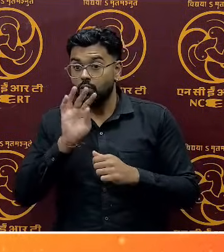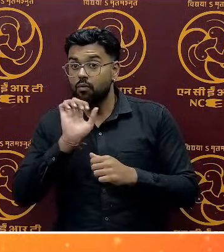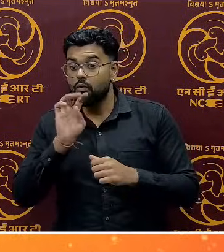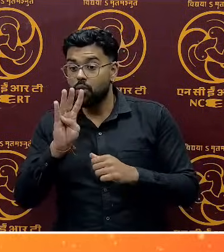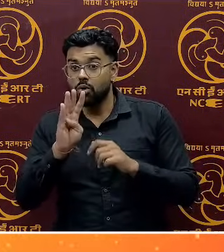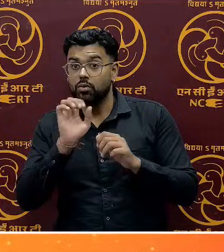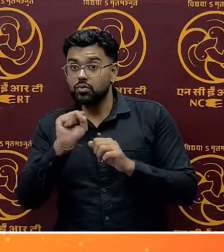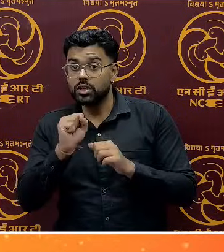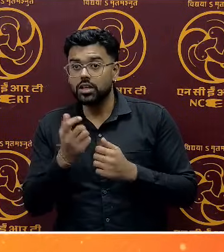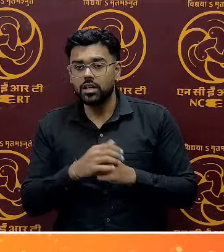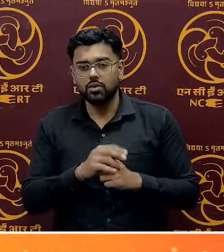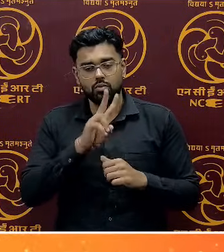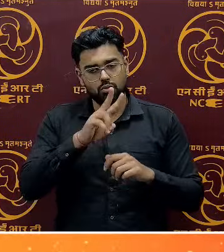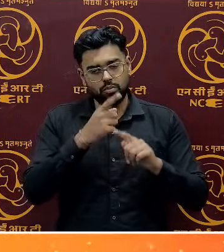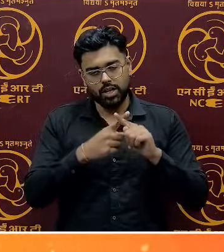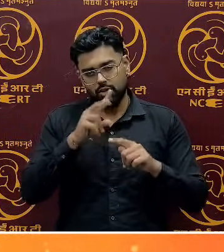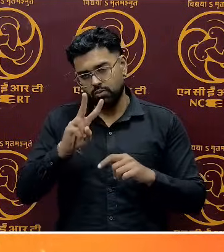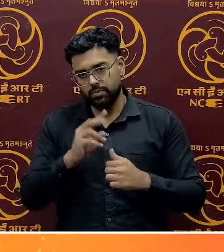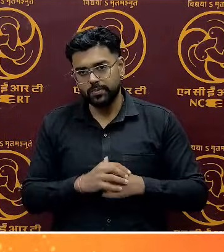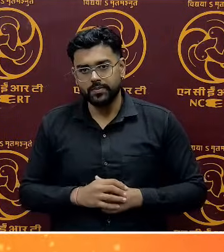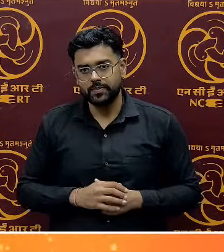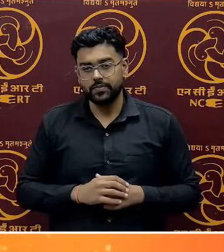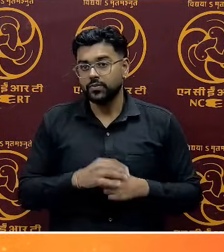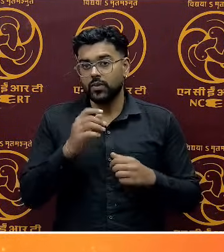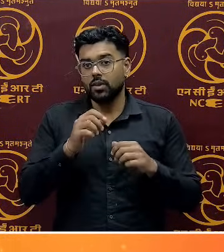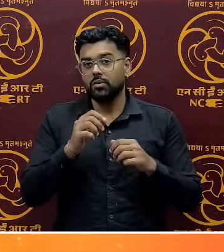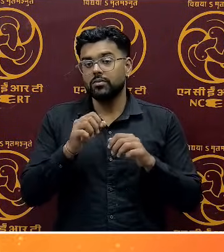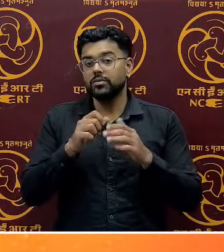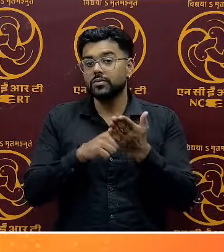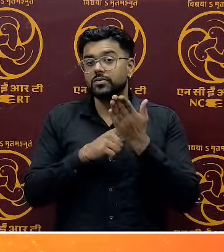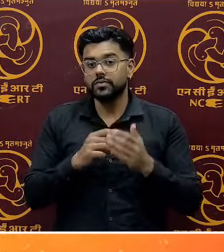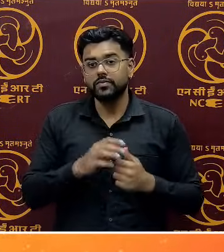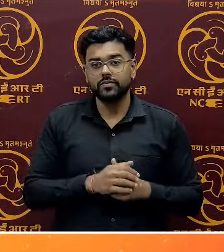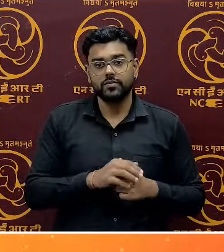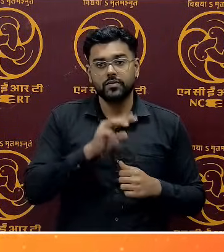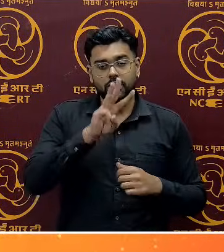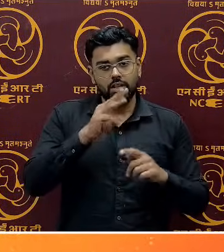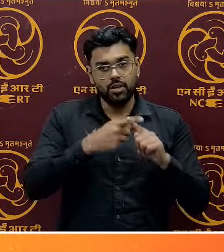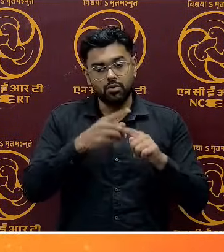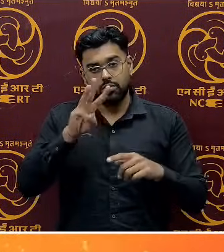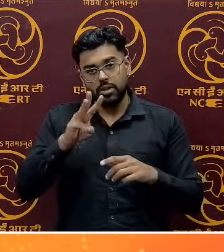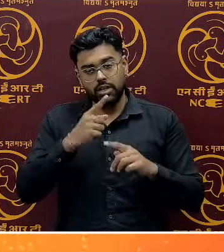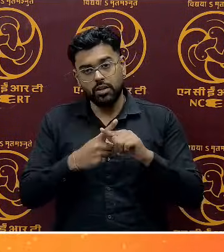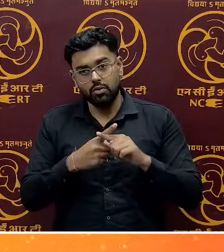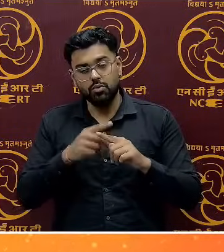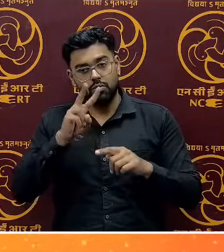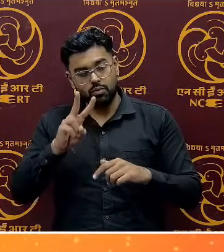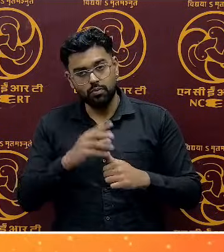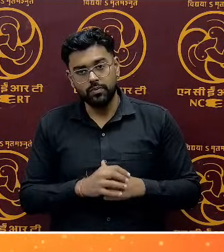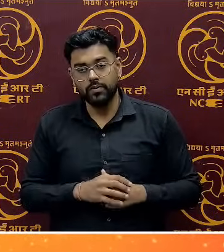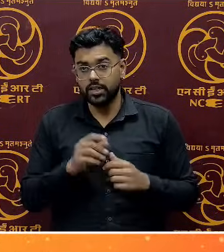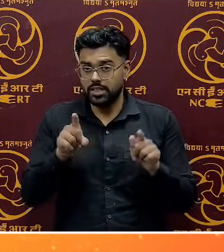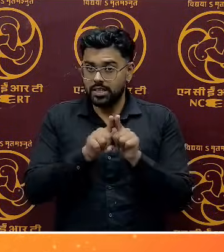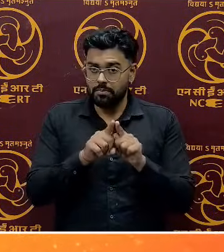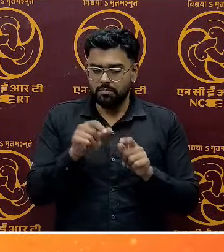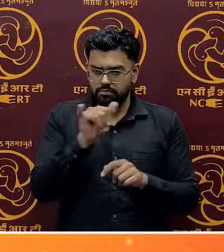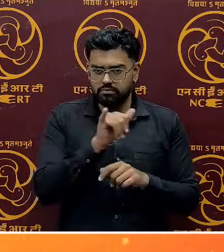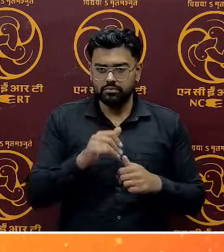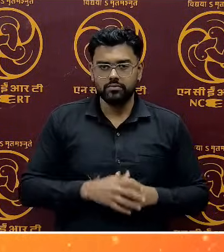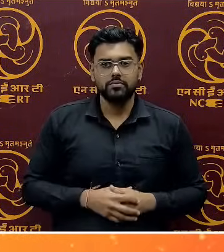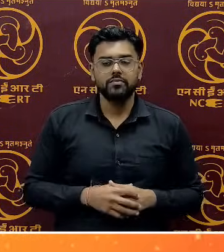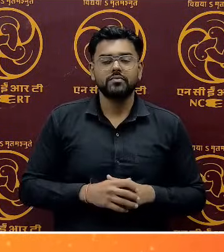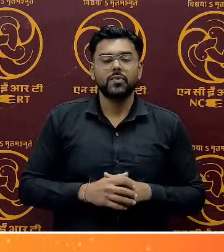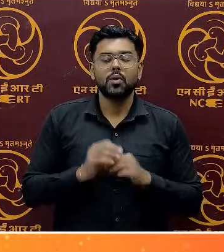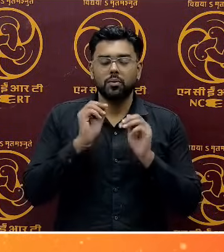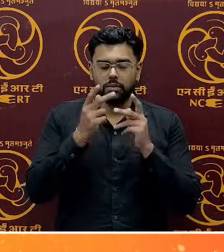2. 2 and 2. Okay. So, what are the factors? 3 into 3 into 2 into 2. Are they same? Yes. Okay. Let me